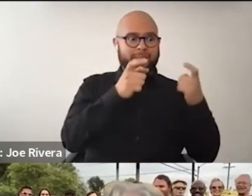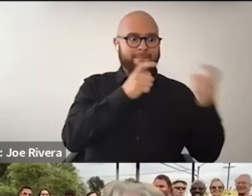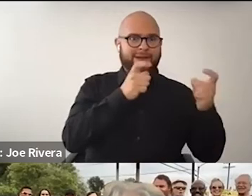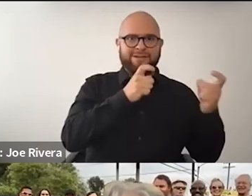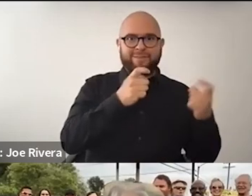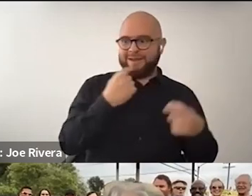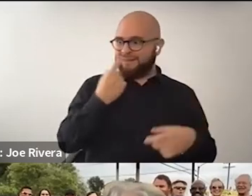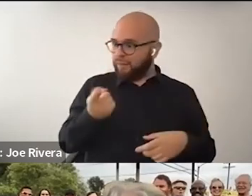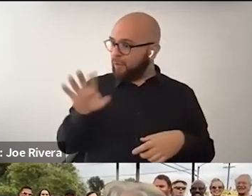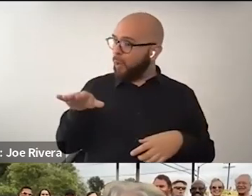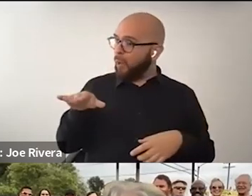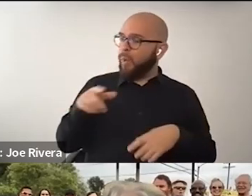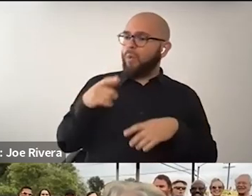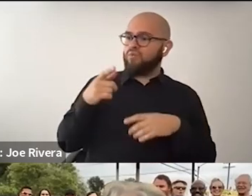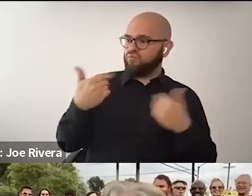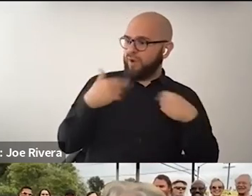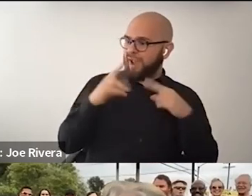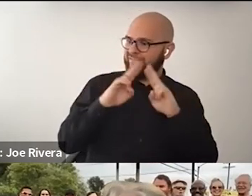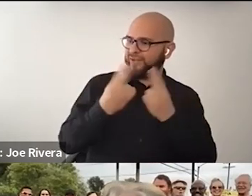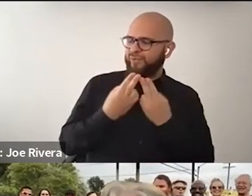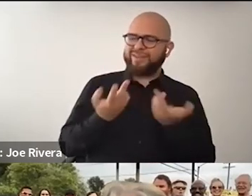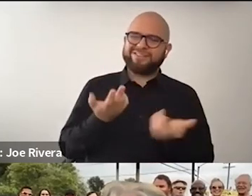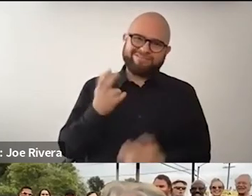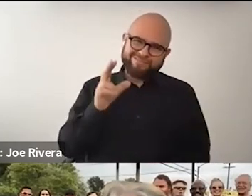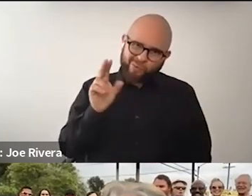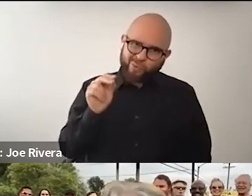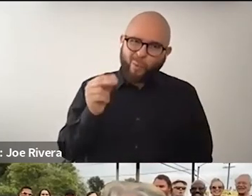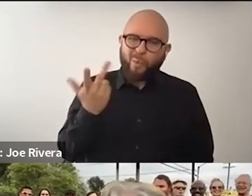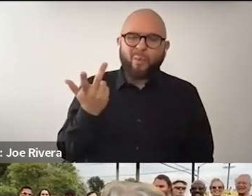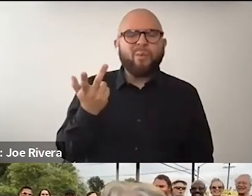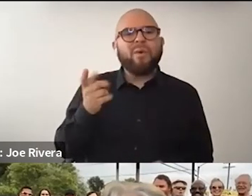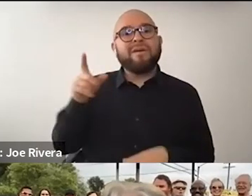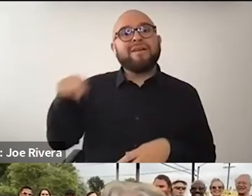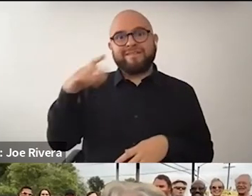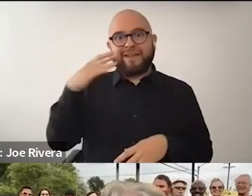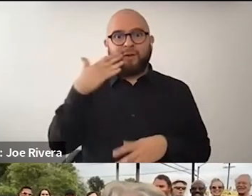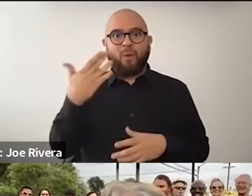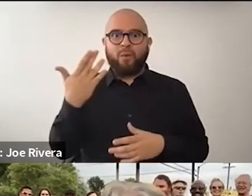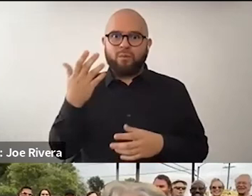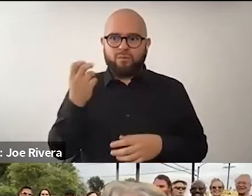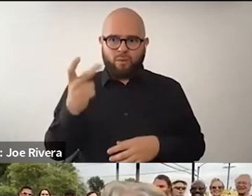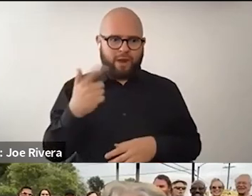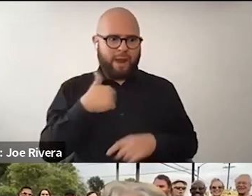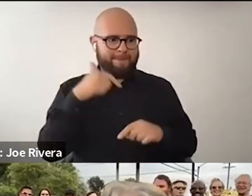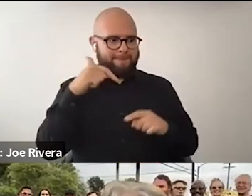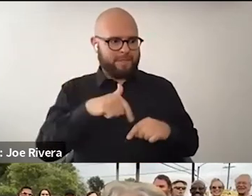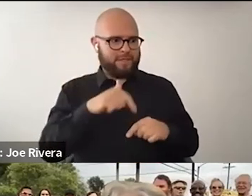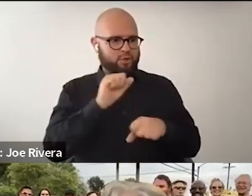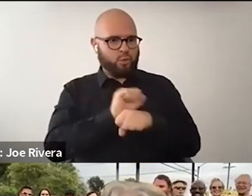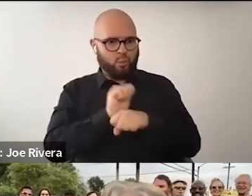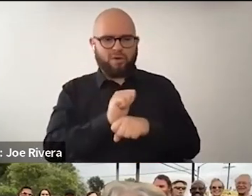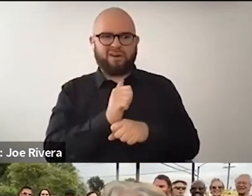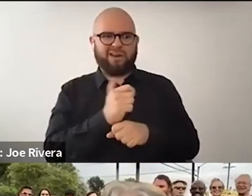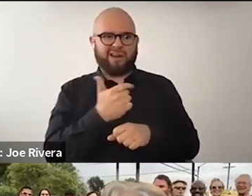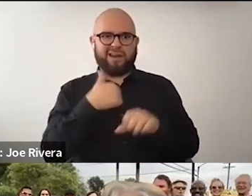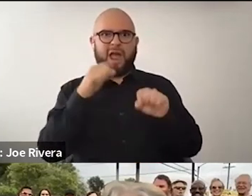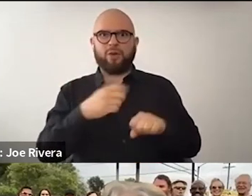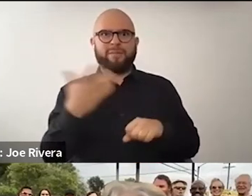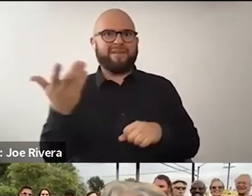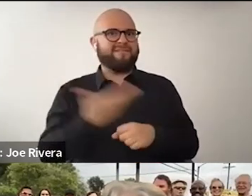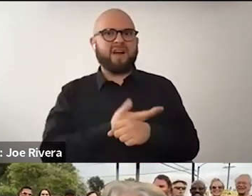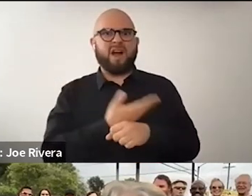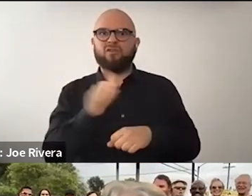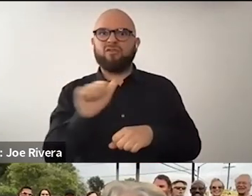know is it's going to be, we're going to work here and we could get fired at any time. So it's up to us just to constantly drill into their heads that, yeah, you do